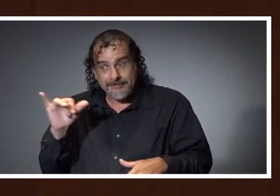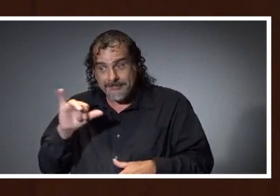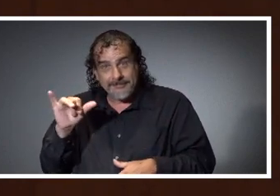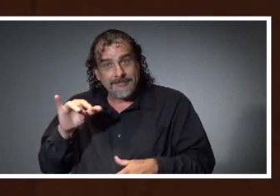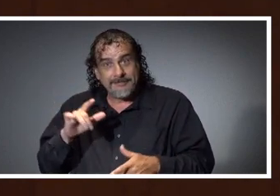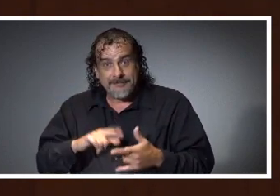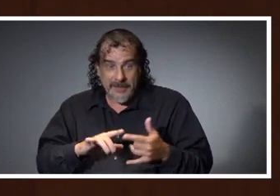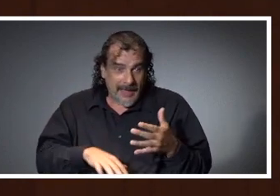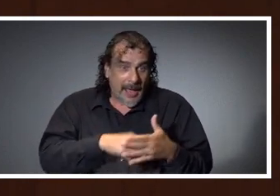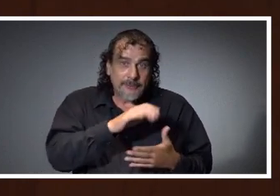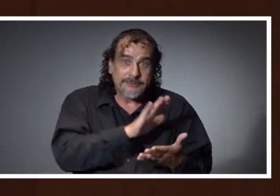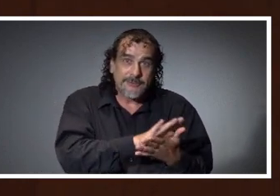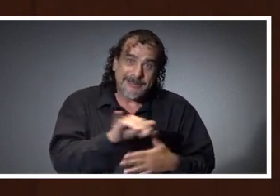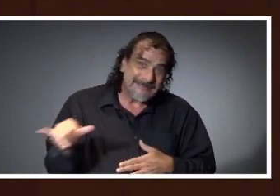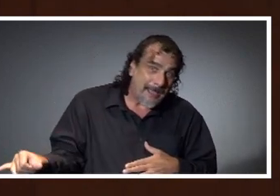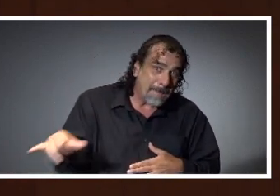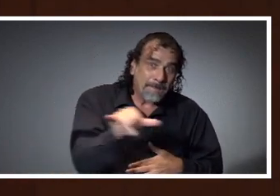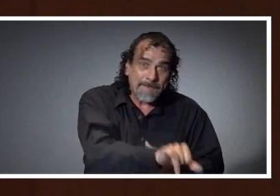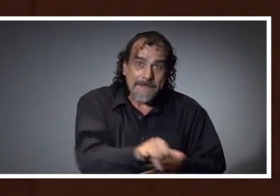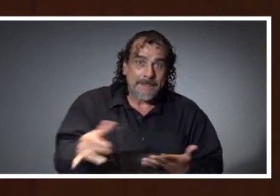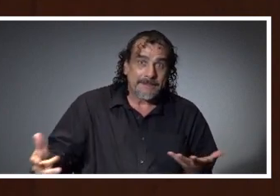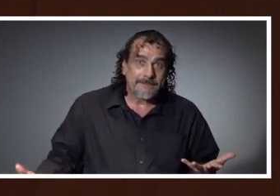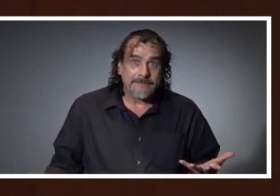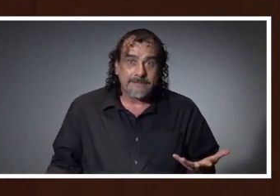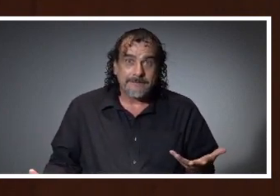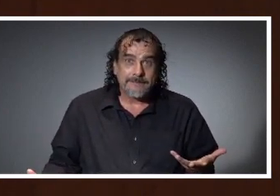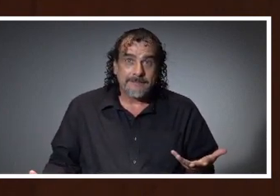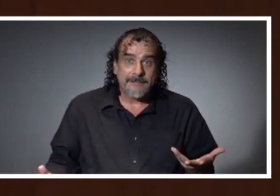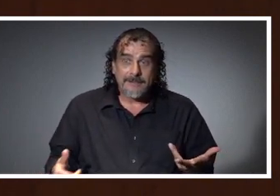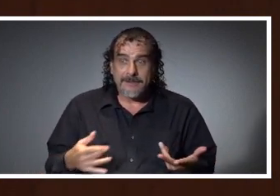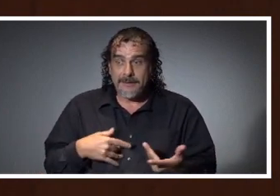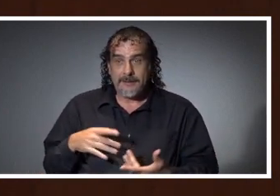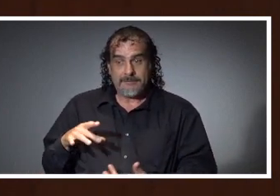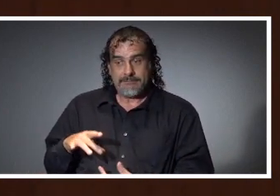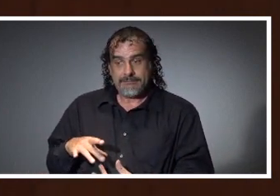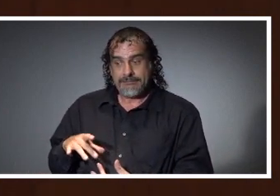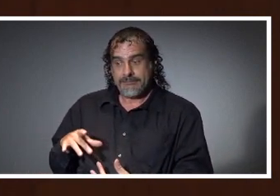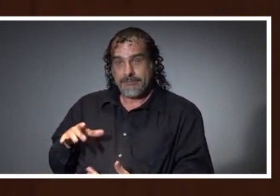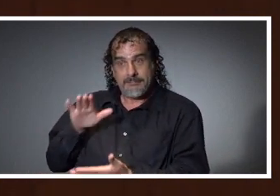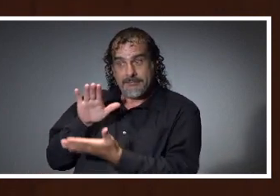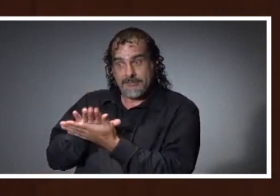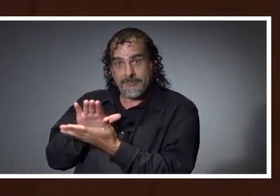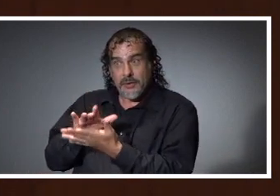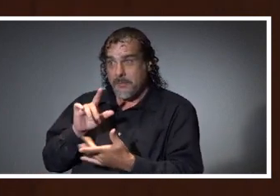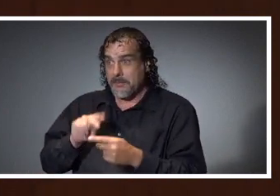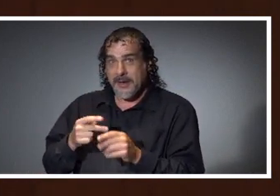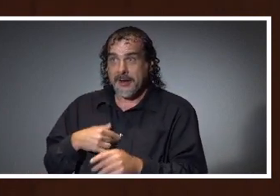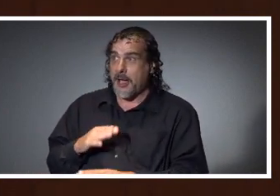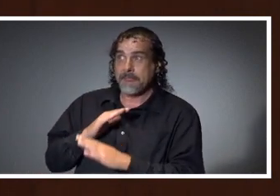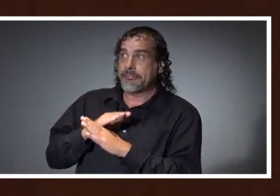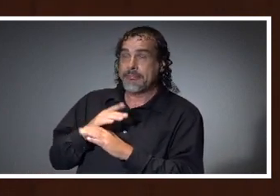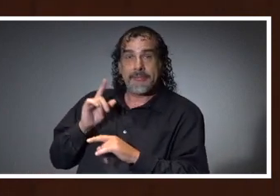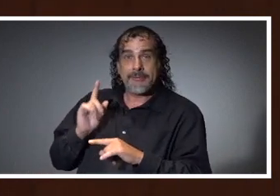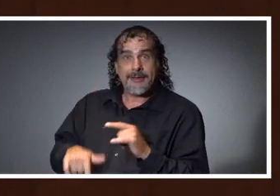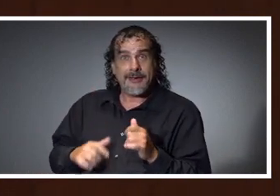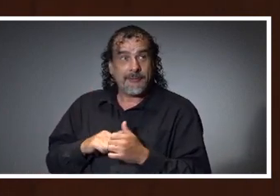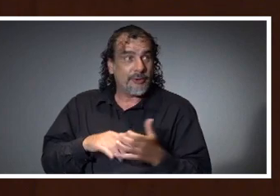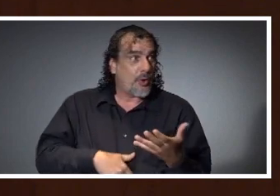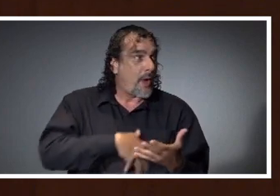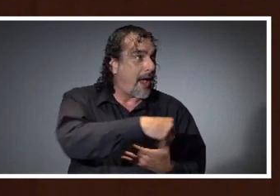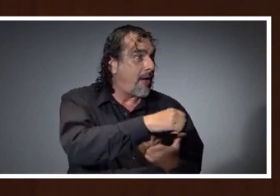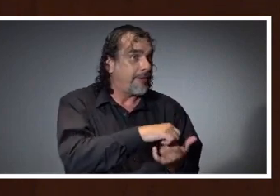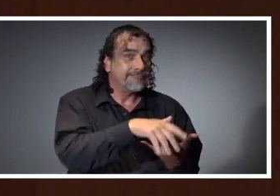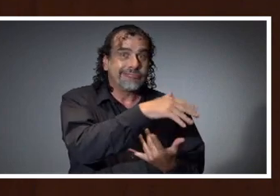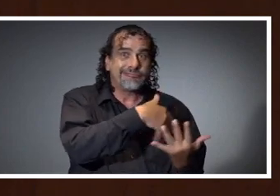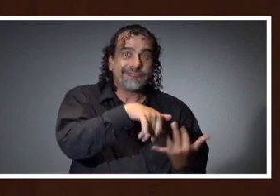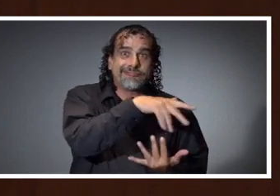doing outside of the school. There's nothing magical about not being in a school that lets you not catch coronavirus when you get with a bunch of friends and go do something.